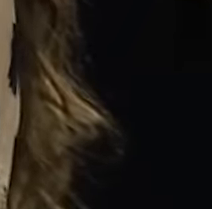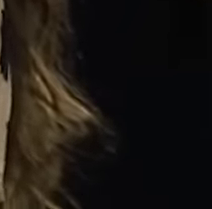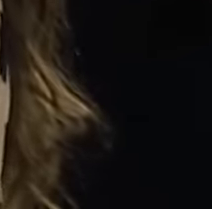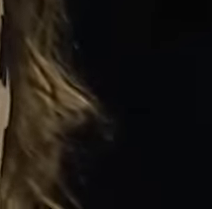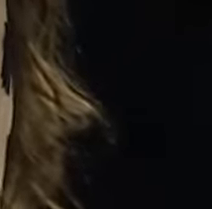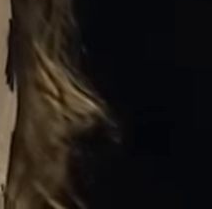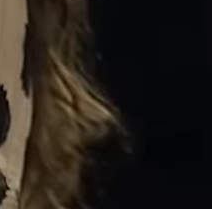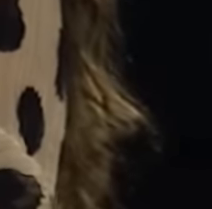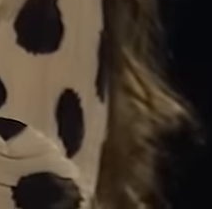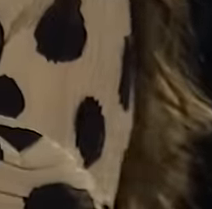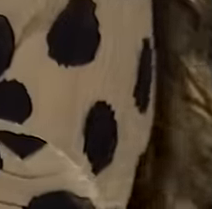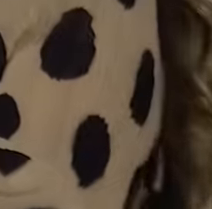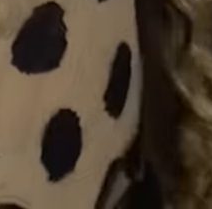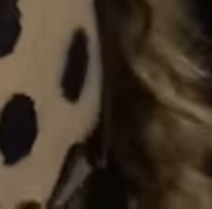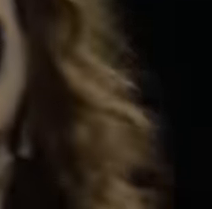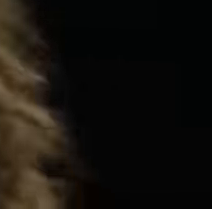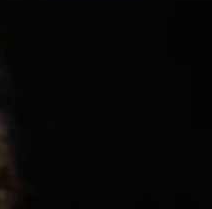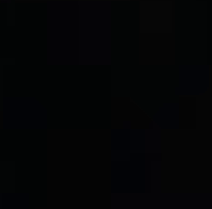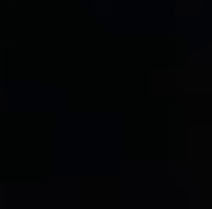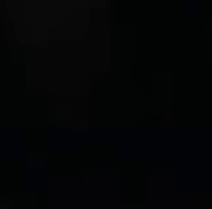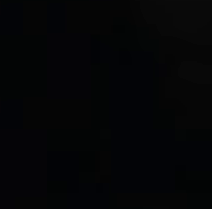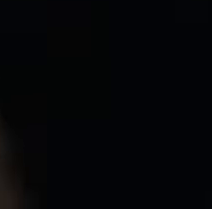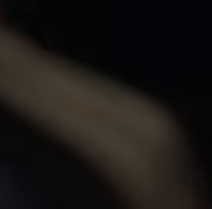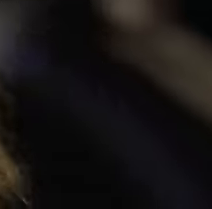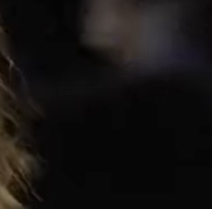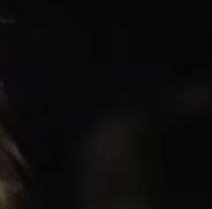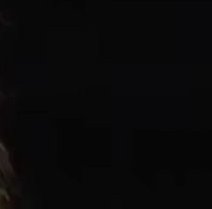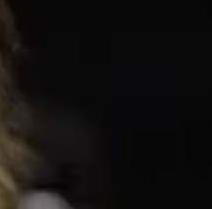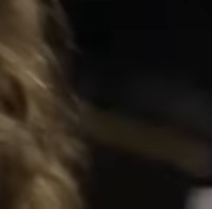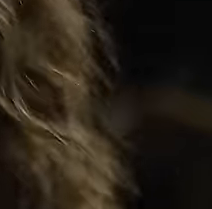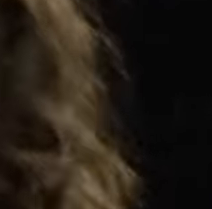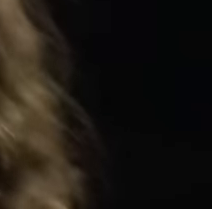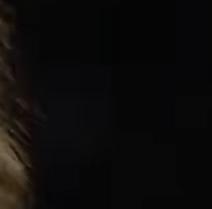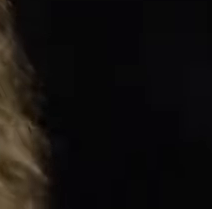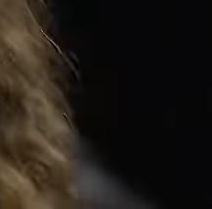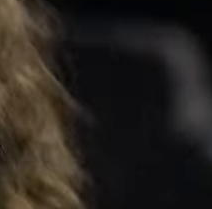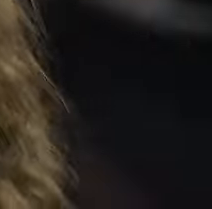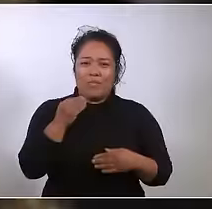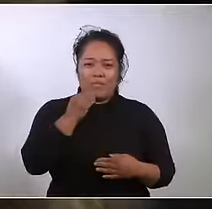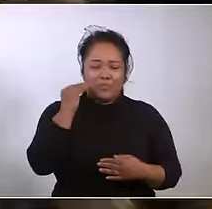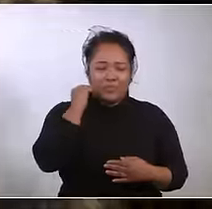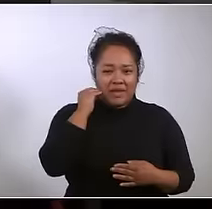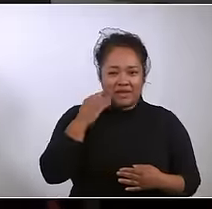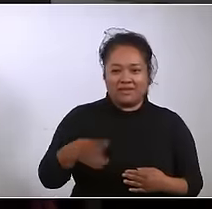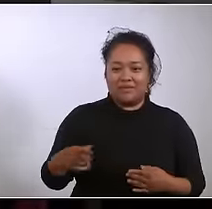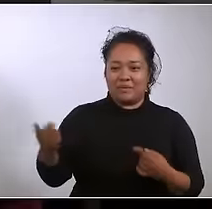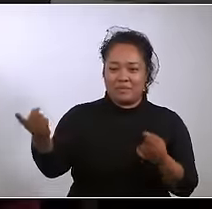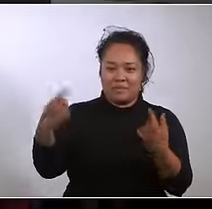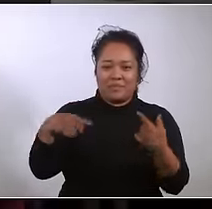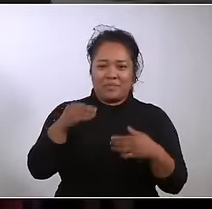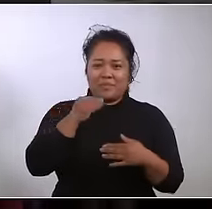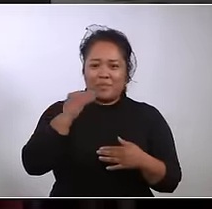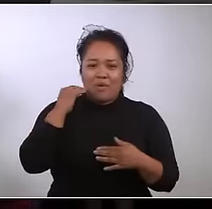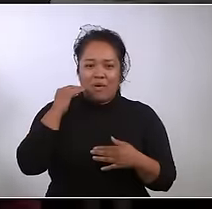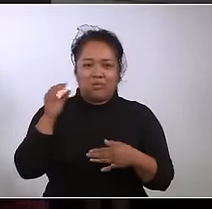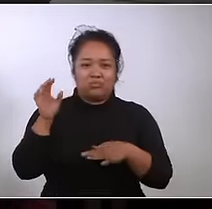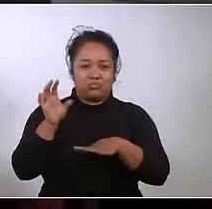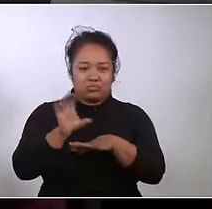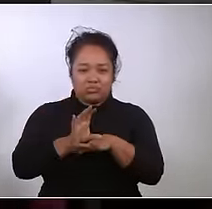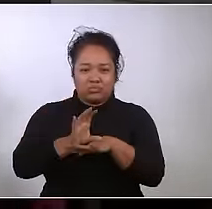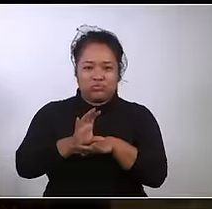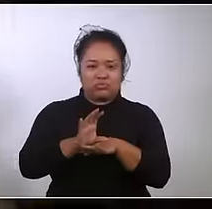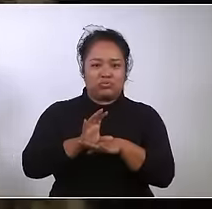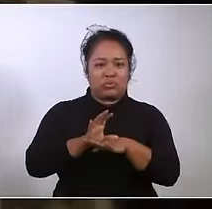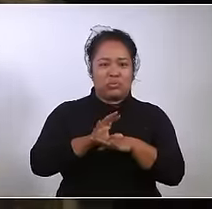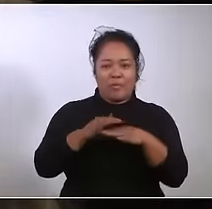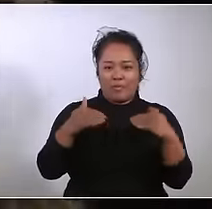God who's reaching out from heaven and saying, come back home, come back home. That way, as a church body, as